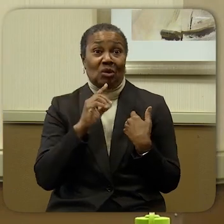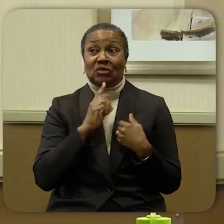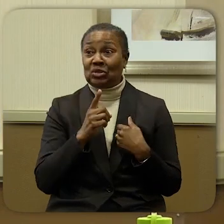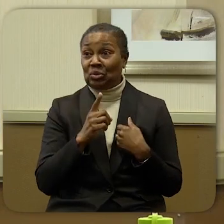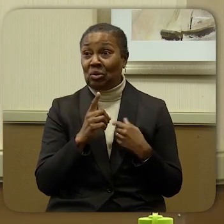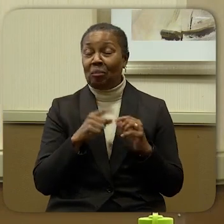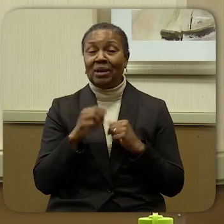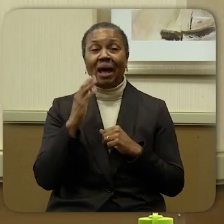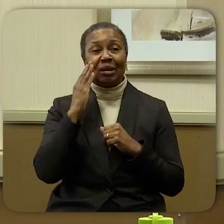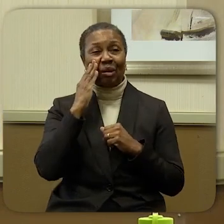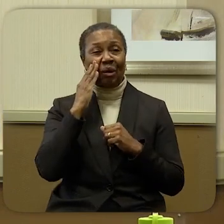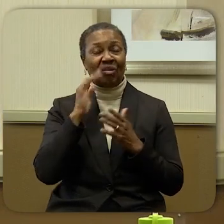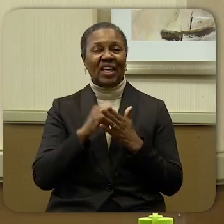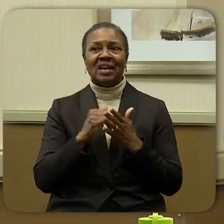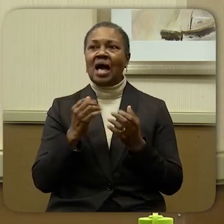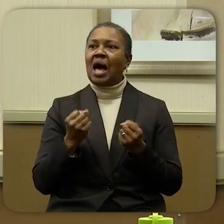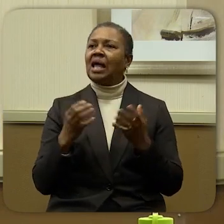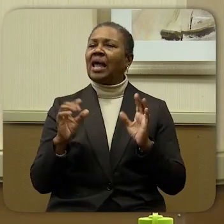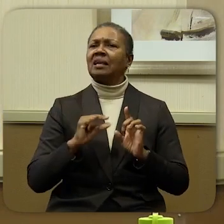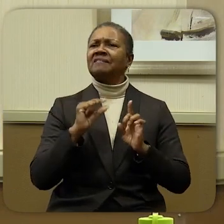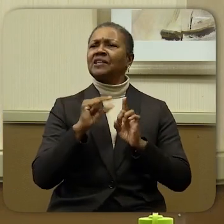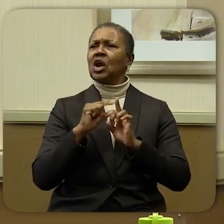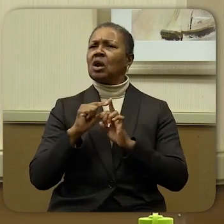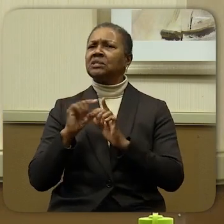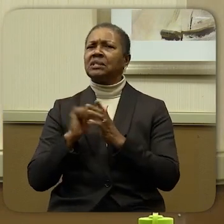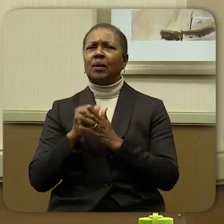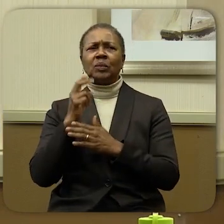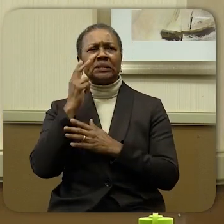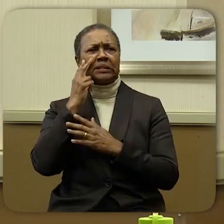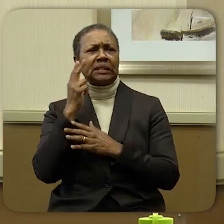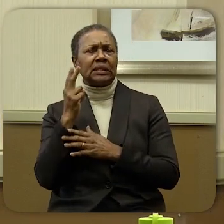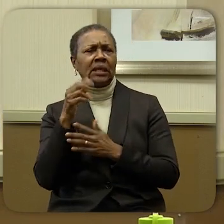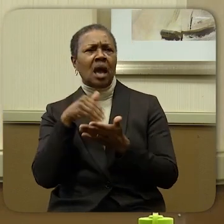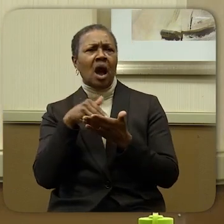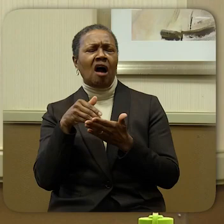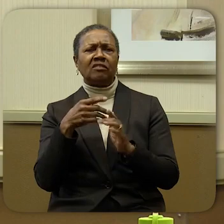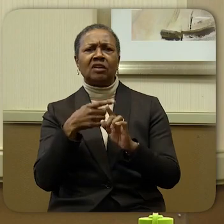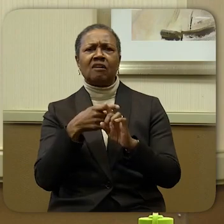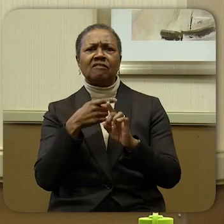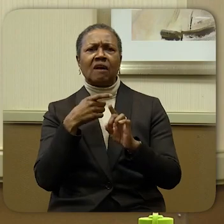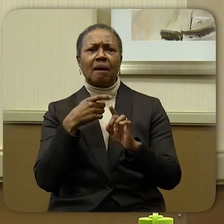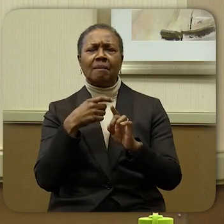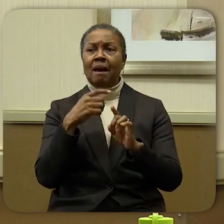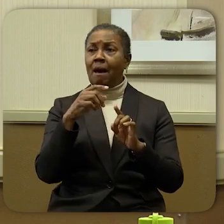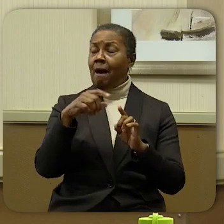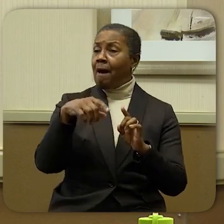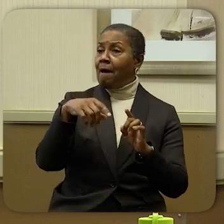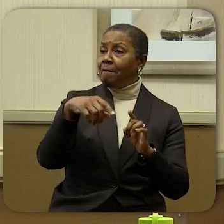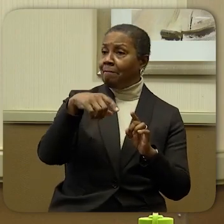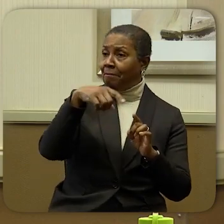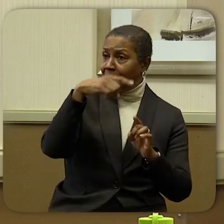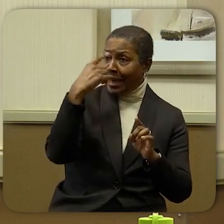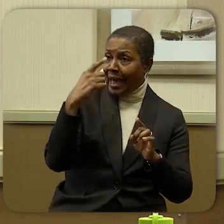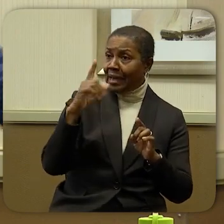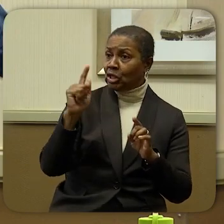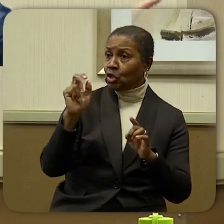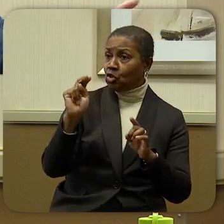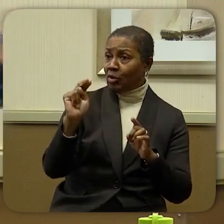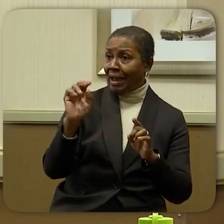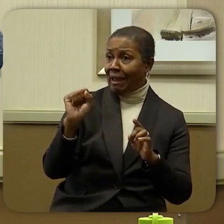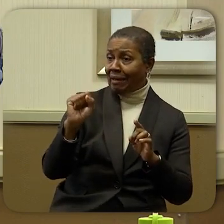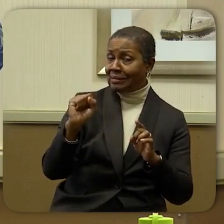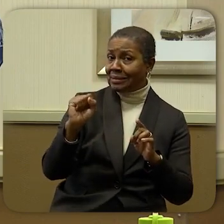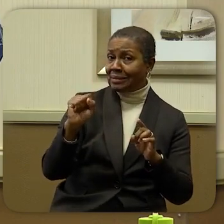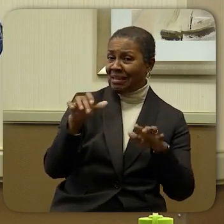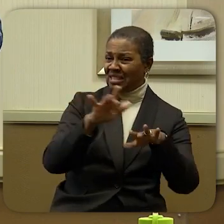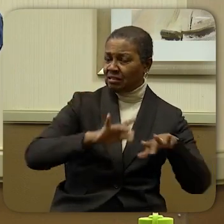but I know that a lot of terms that we see often come from Black trans spaces, then they get